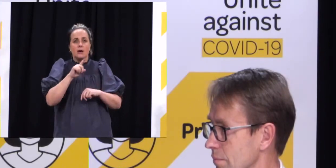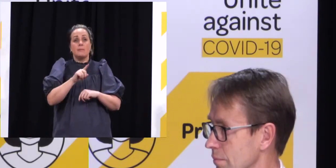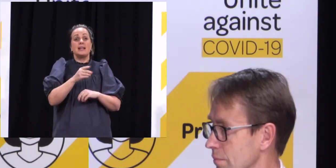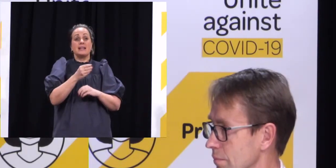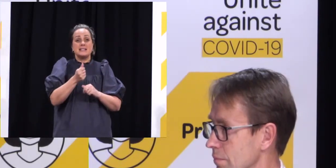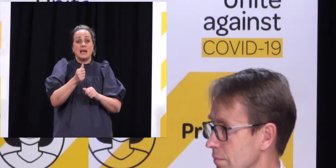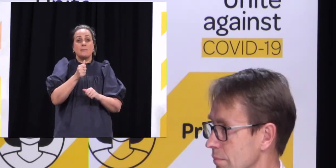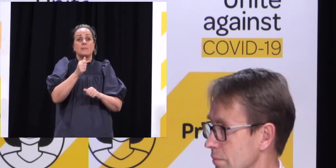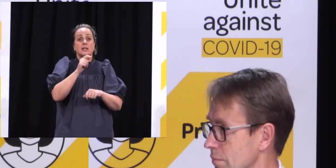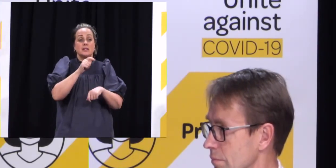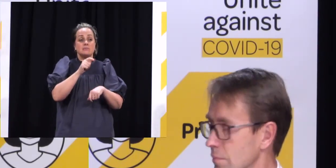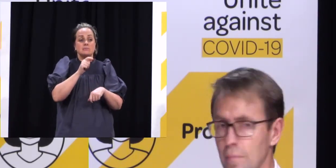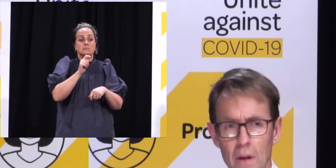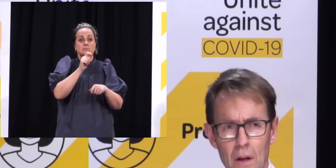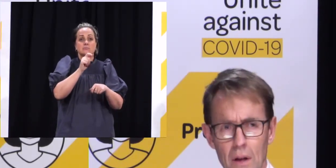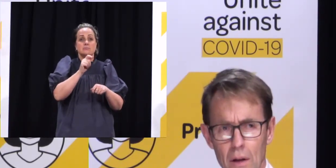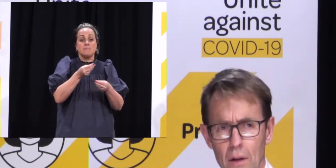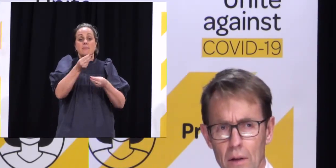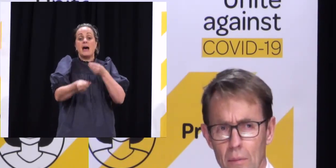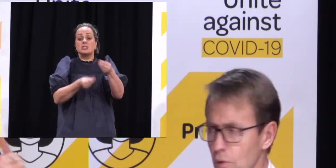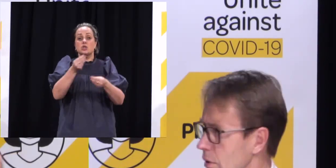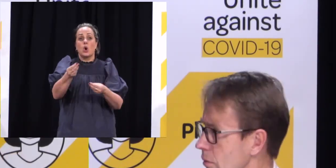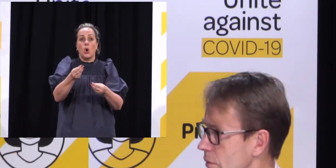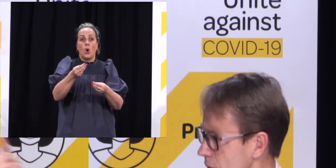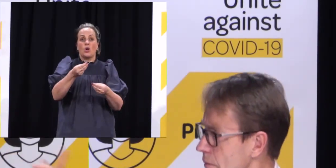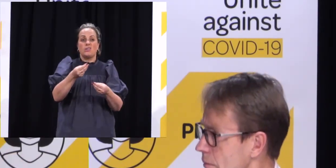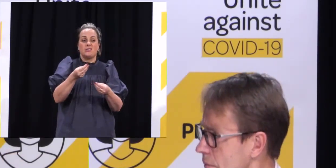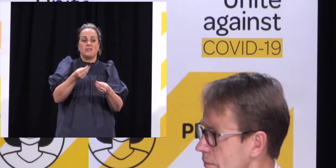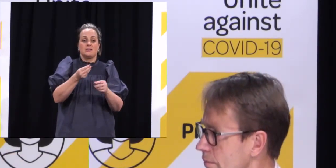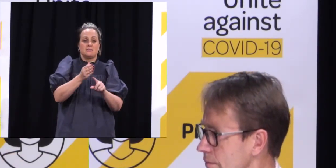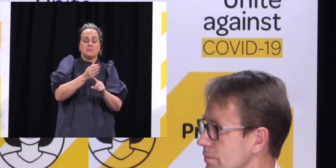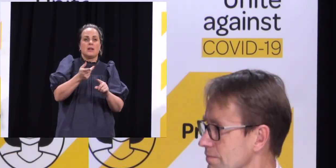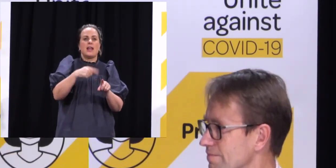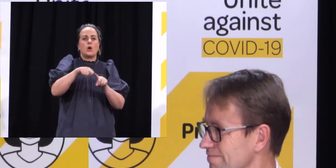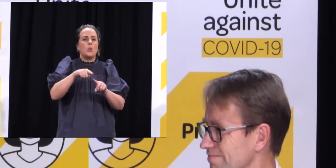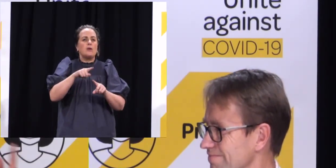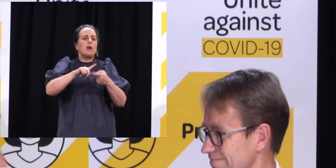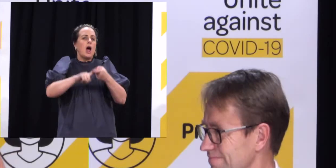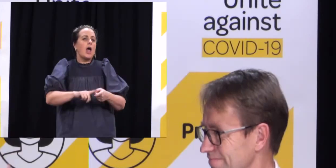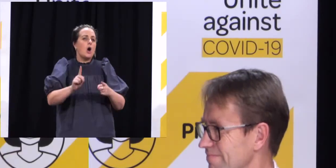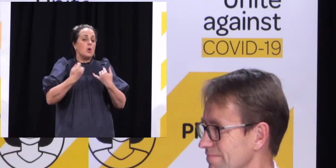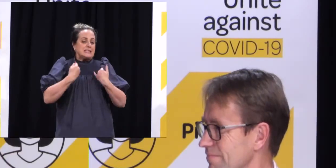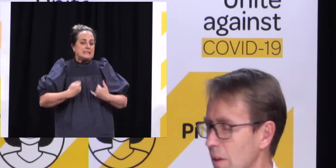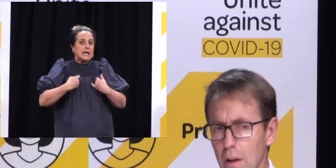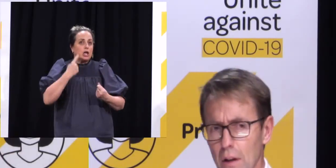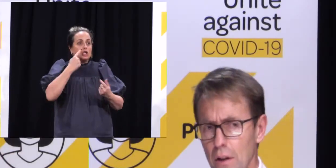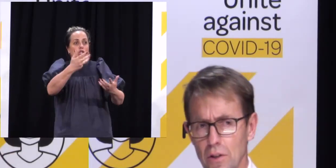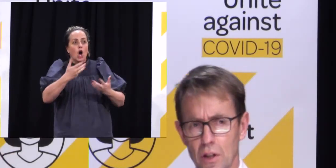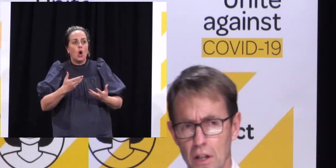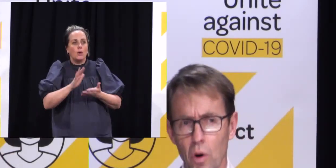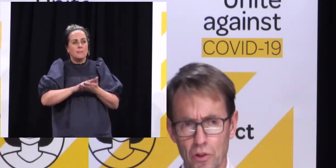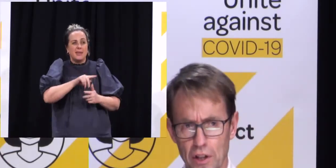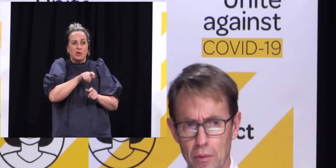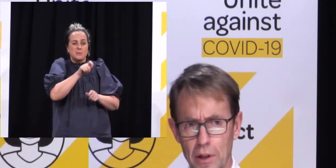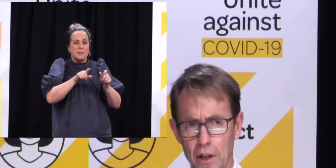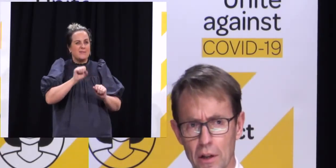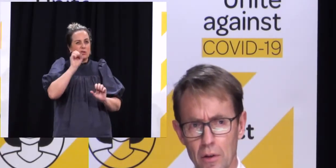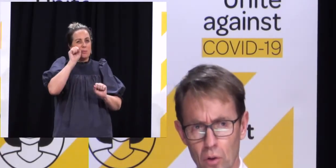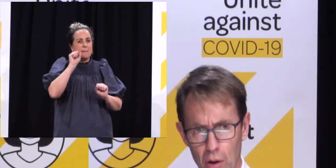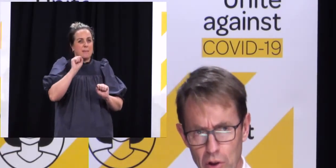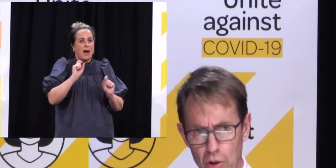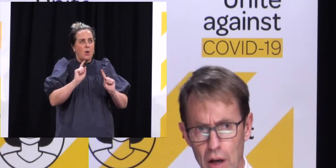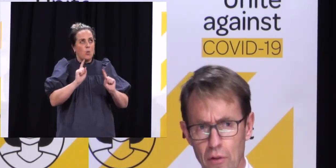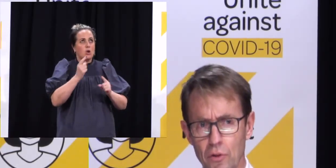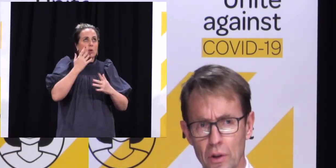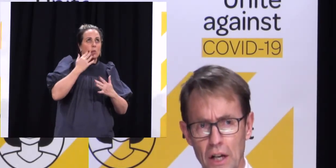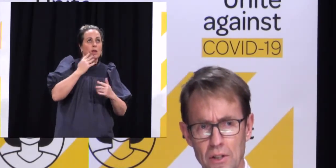in those days in between as well that we believe. So we rely on symptom onset though, so it's people's recall. Yeah, so he was near the beginning,